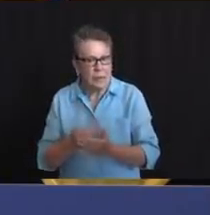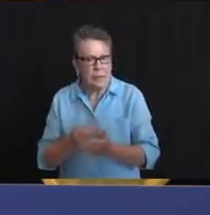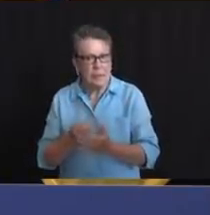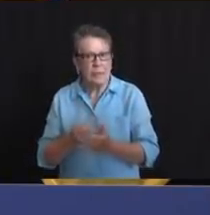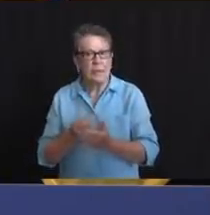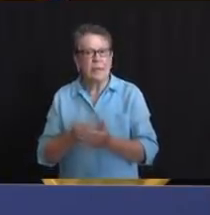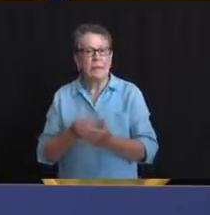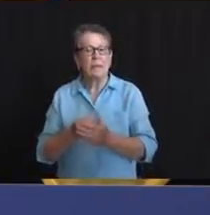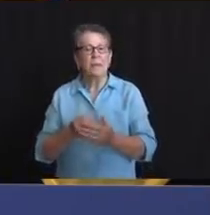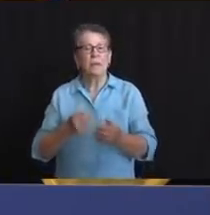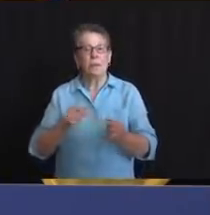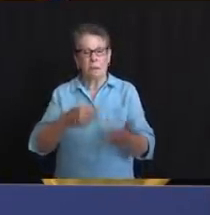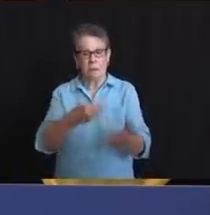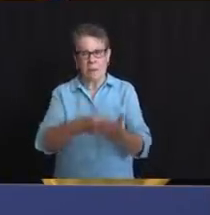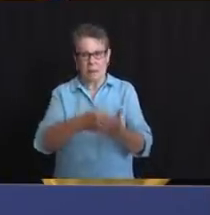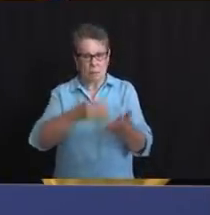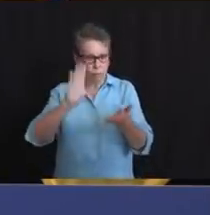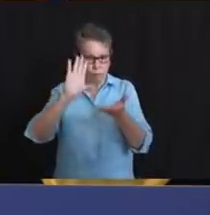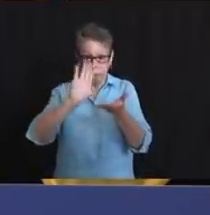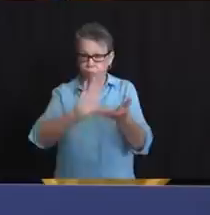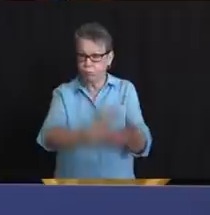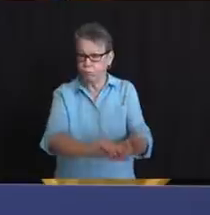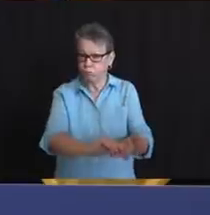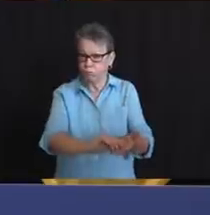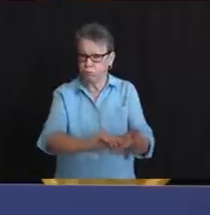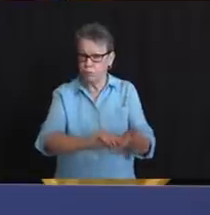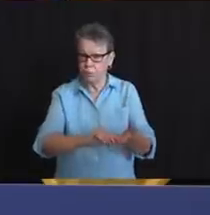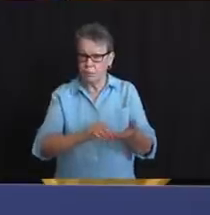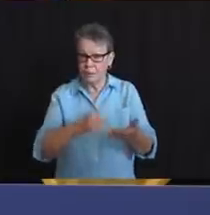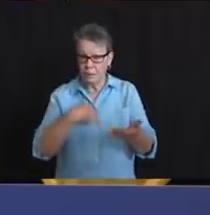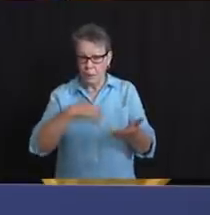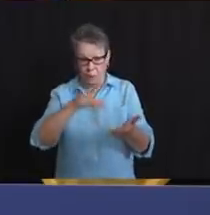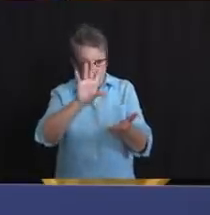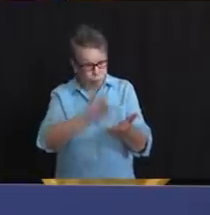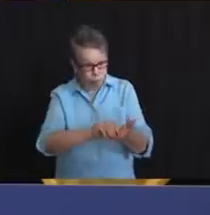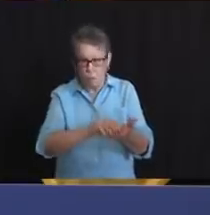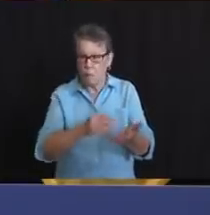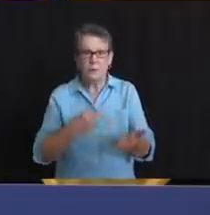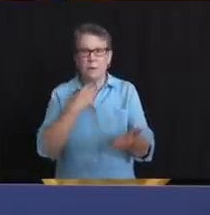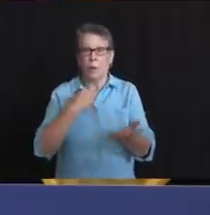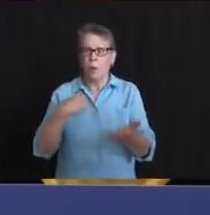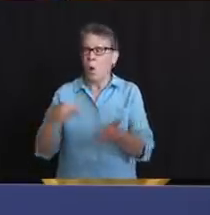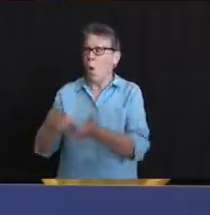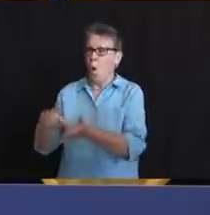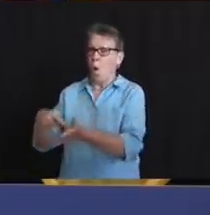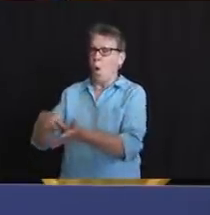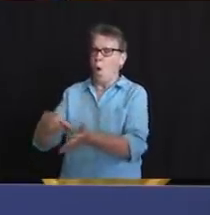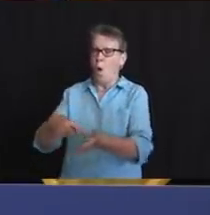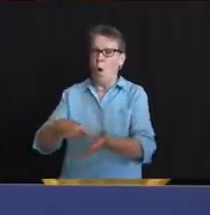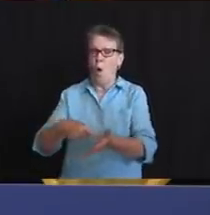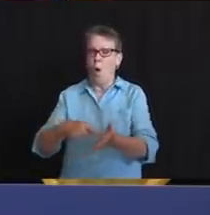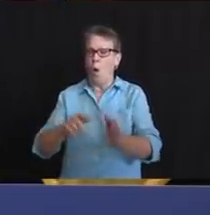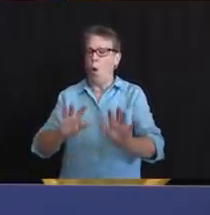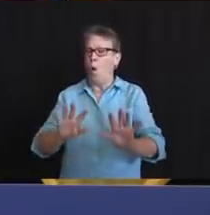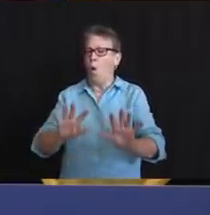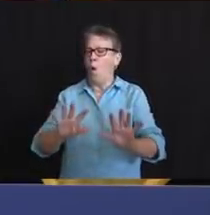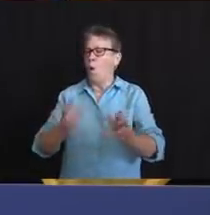as a state. And getting that balance right is incredibly important. I'm sure I can speak for the Senate President and